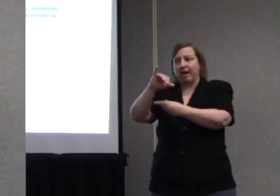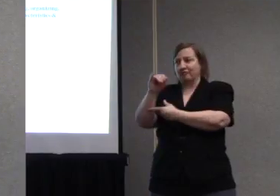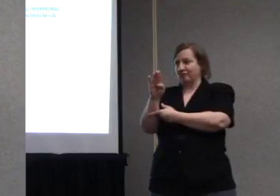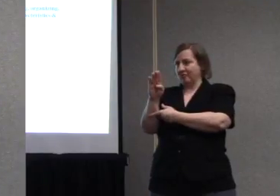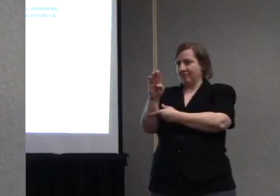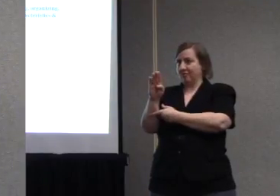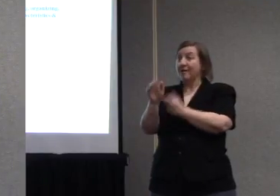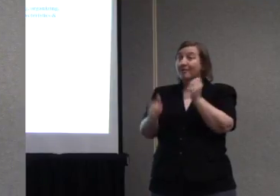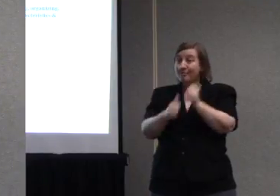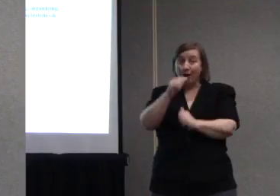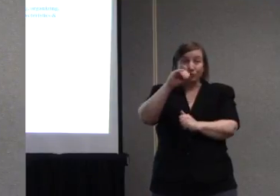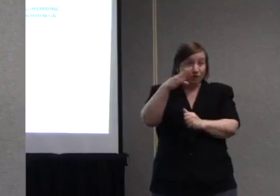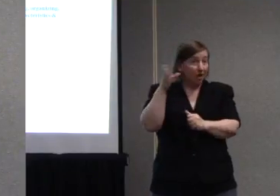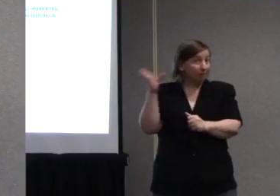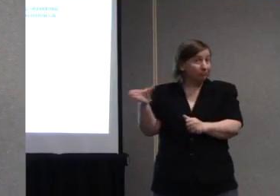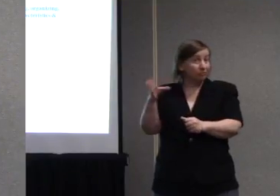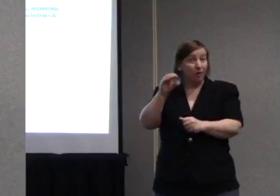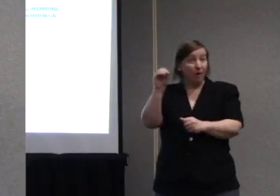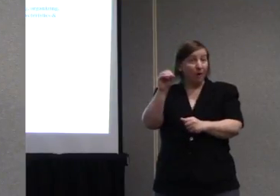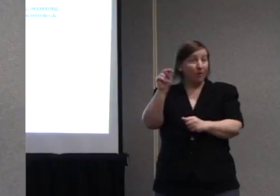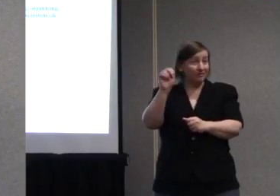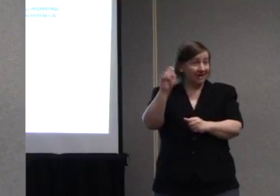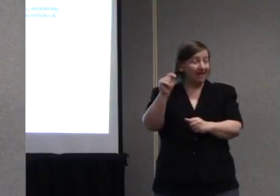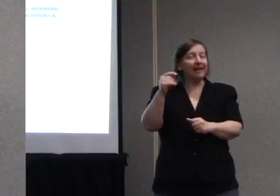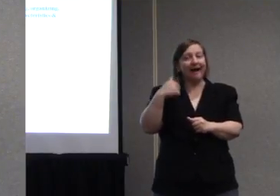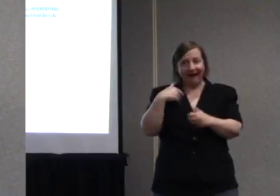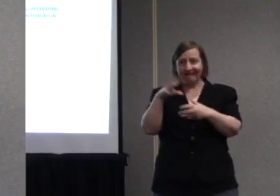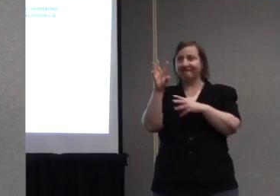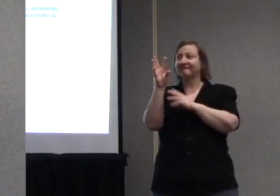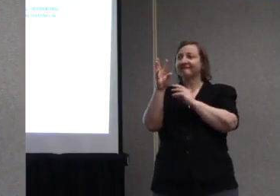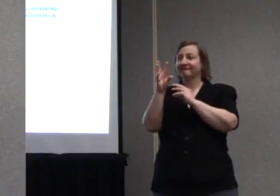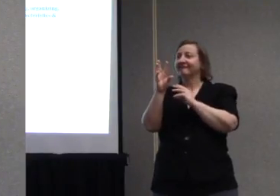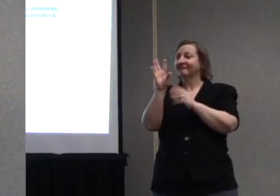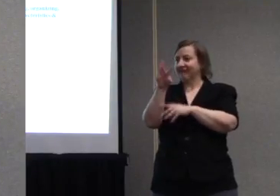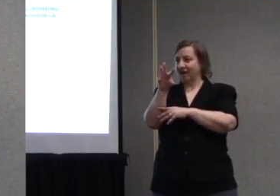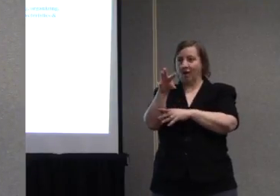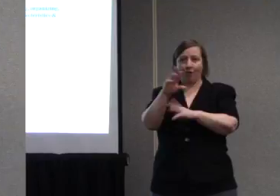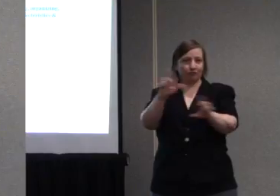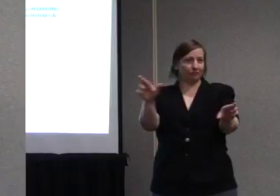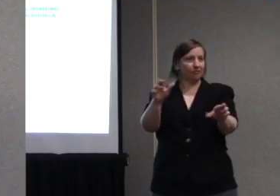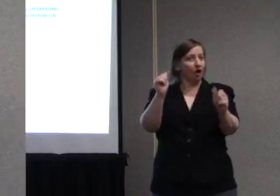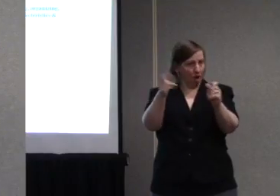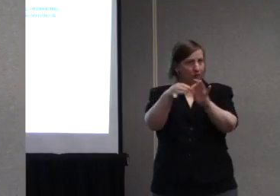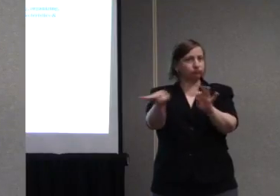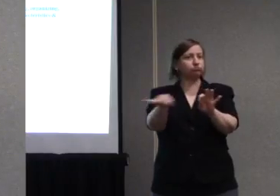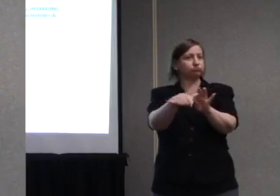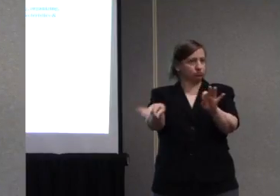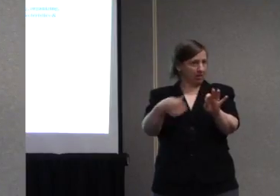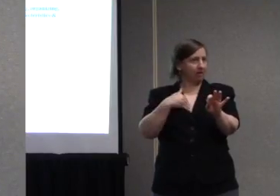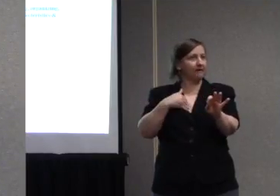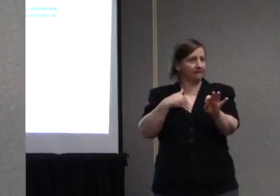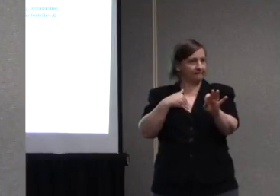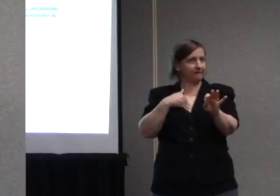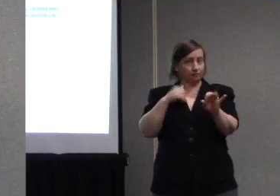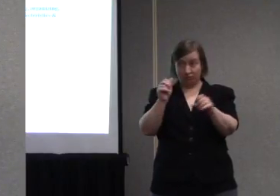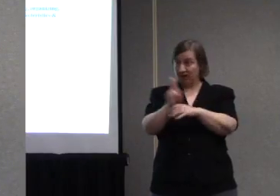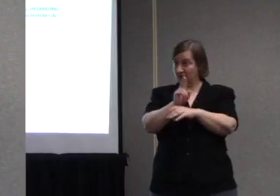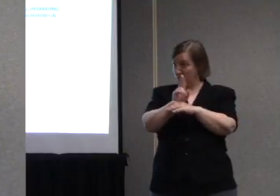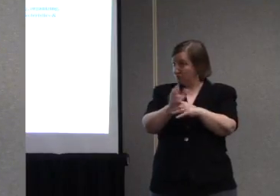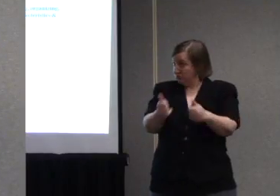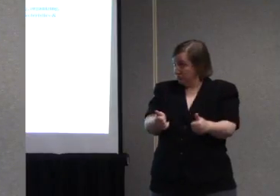about jobs. Most of the jobs that are in the ONET have videos, and the videos are all